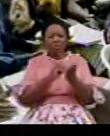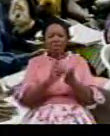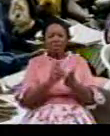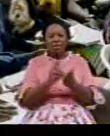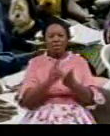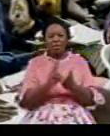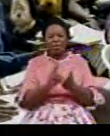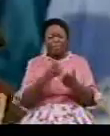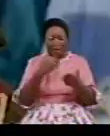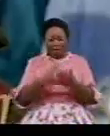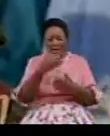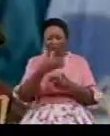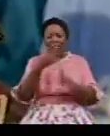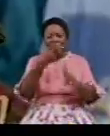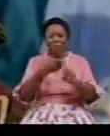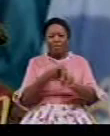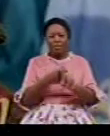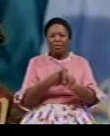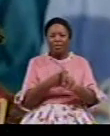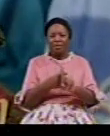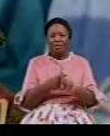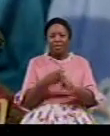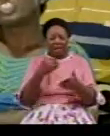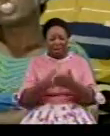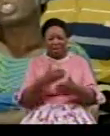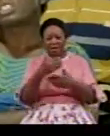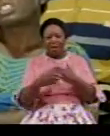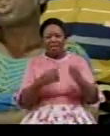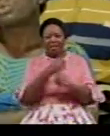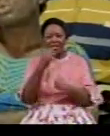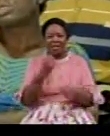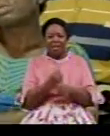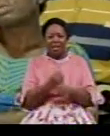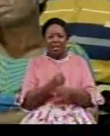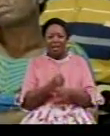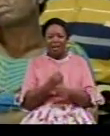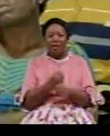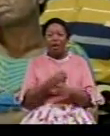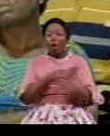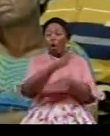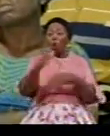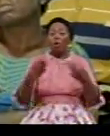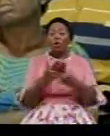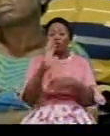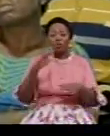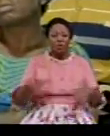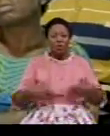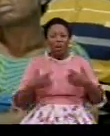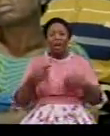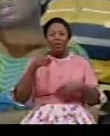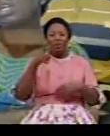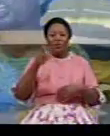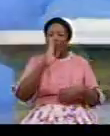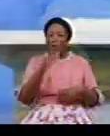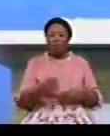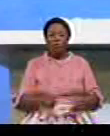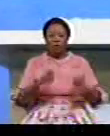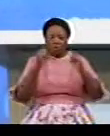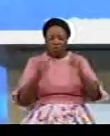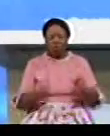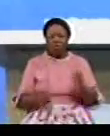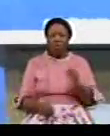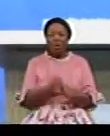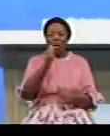perdition. What if the prodigal son had remained in the far country? He will die